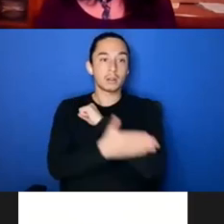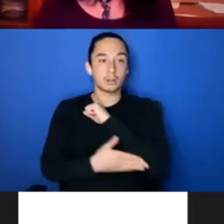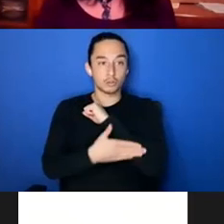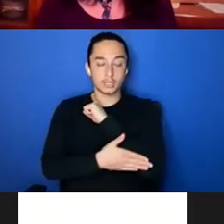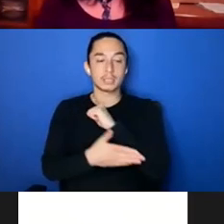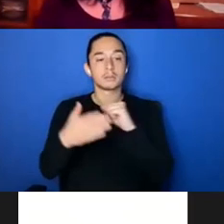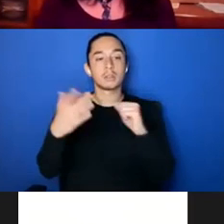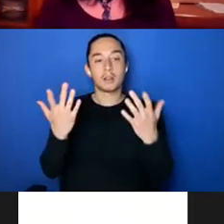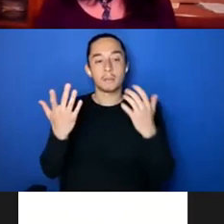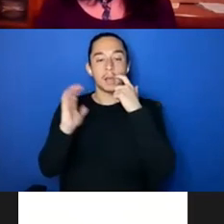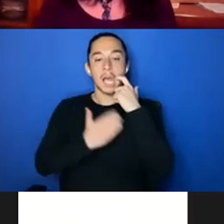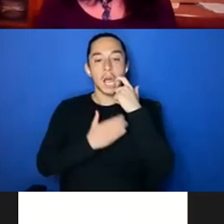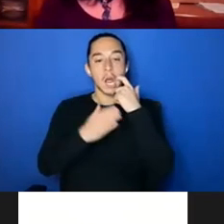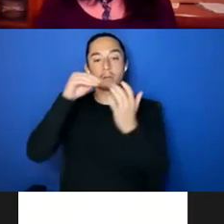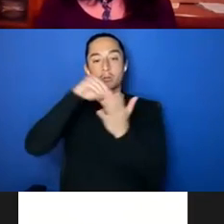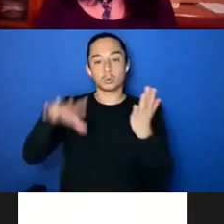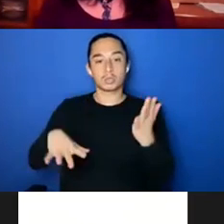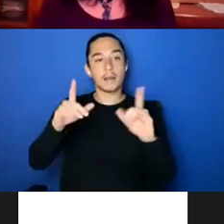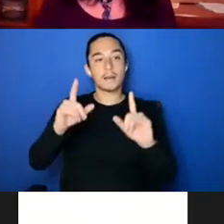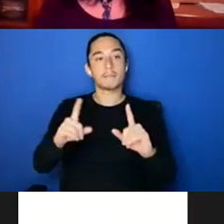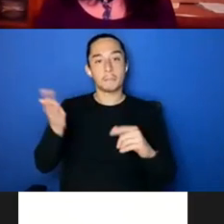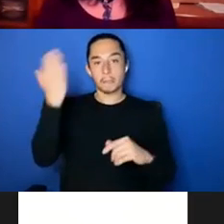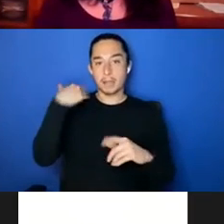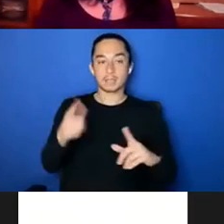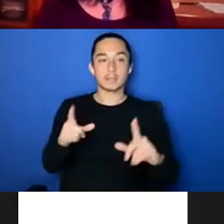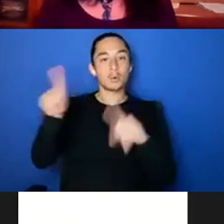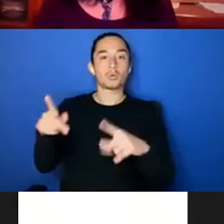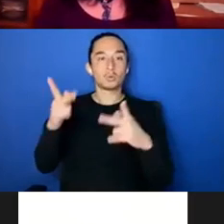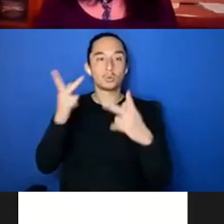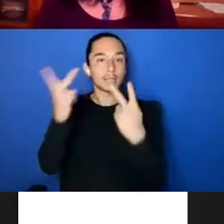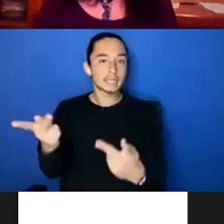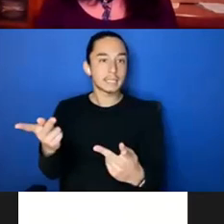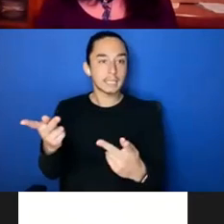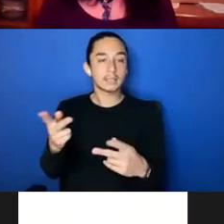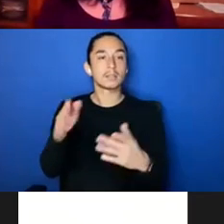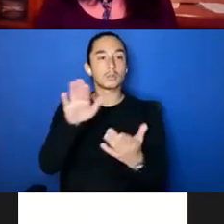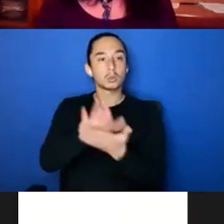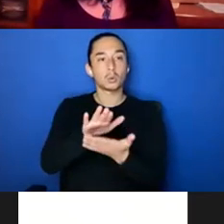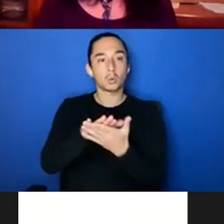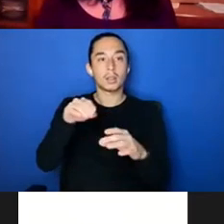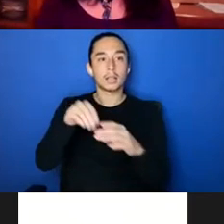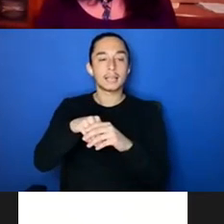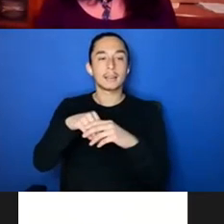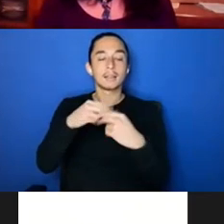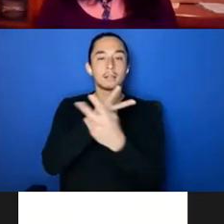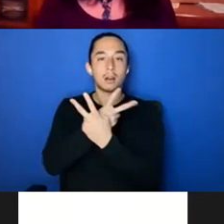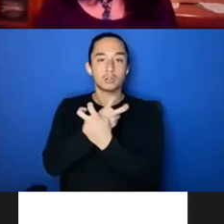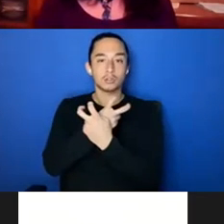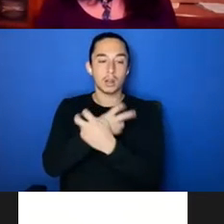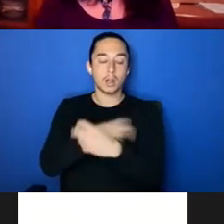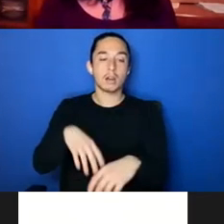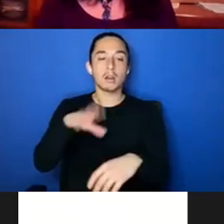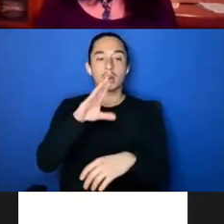where our students have gone in the past to visit. We have a school in Austria, a school